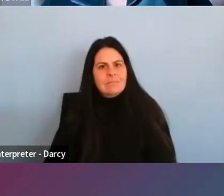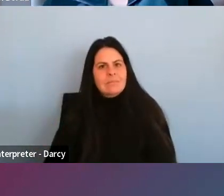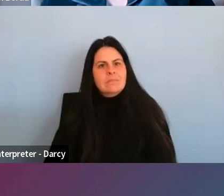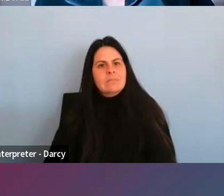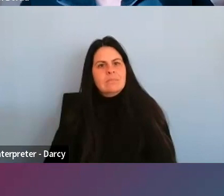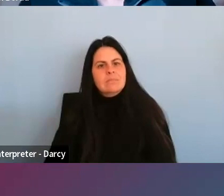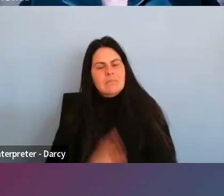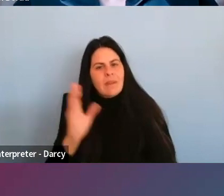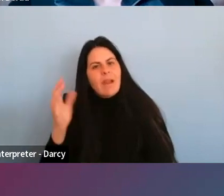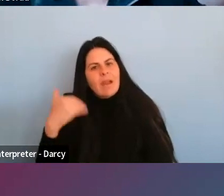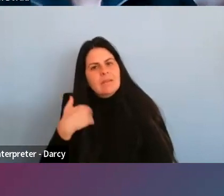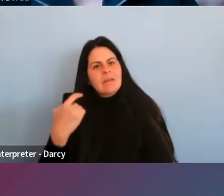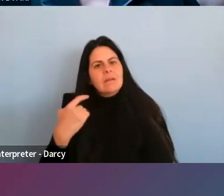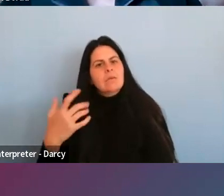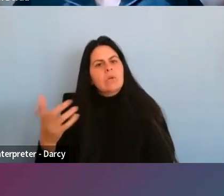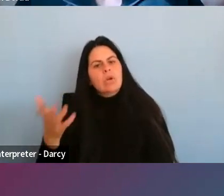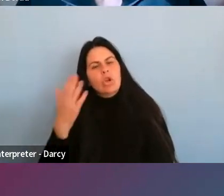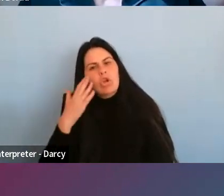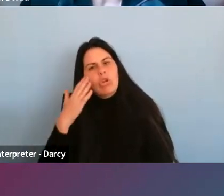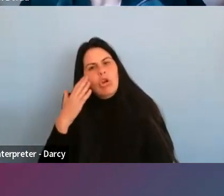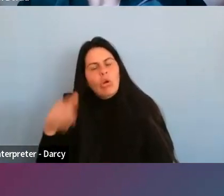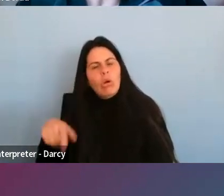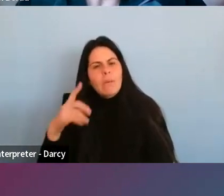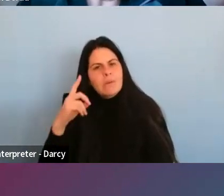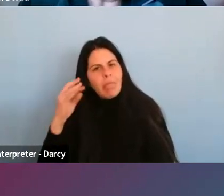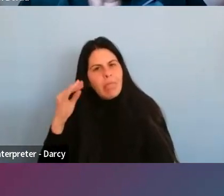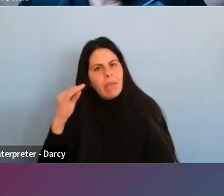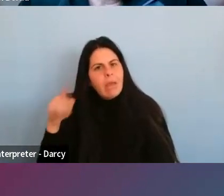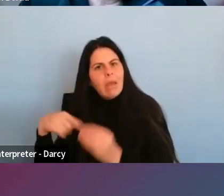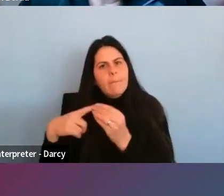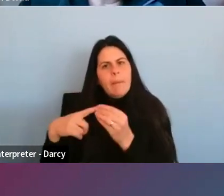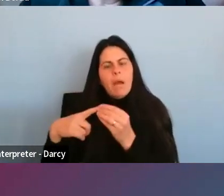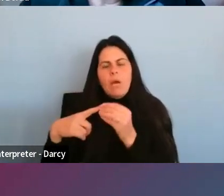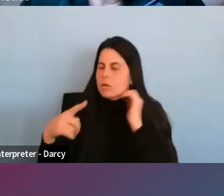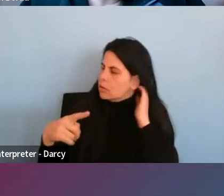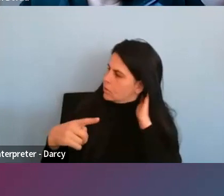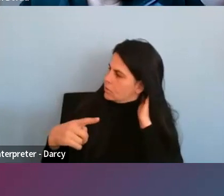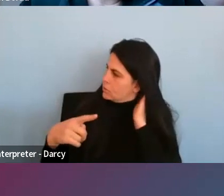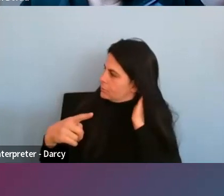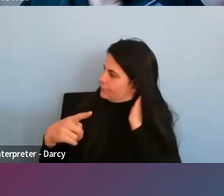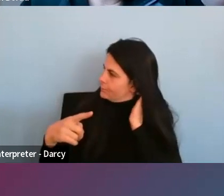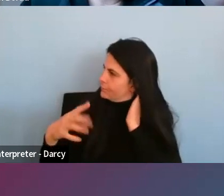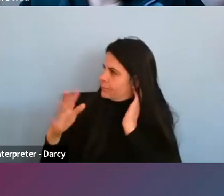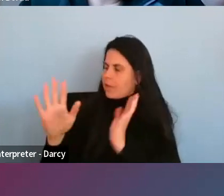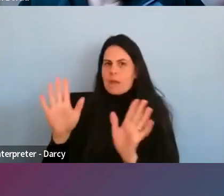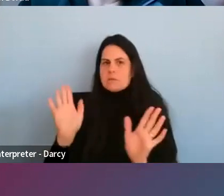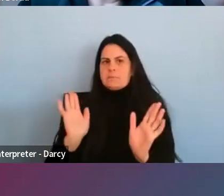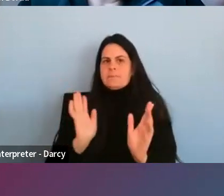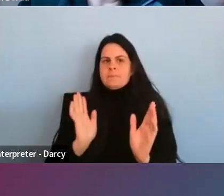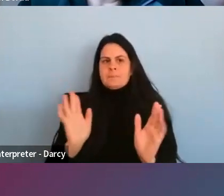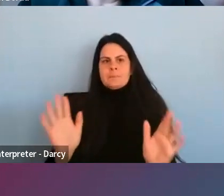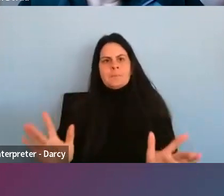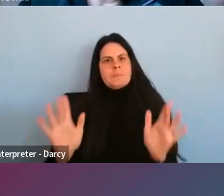I was like, I had something. I was thinking about just the nuance of story. I was